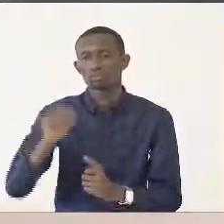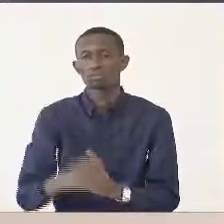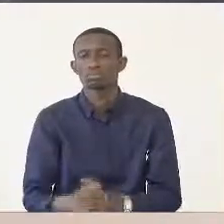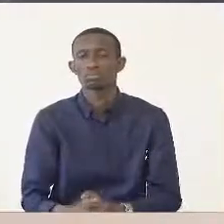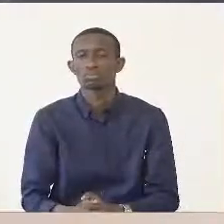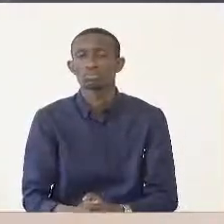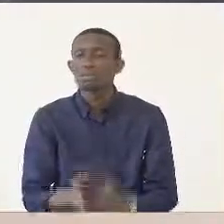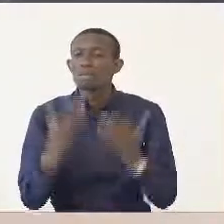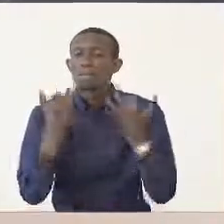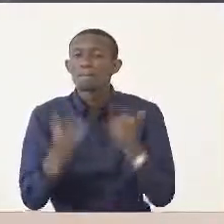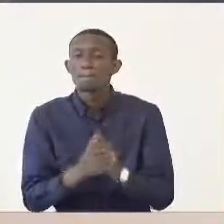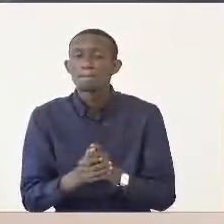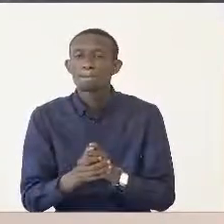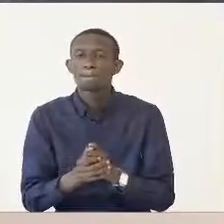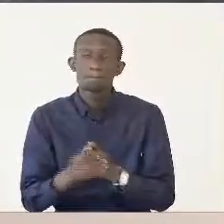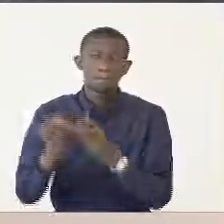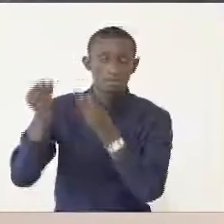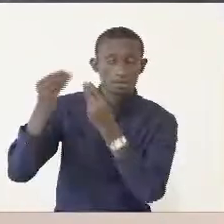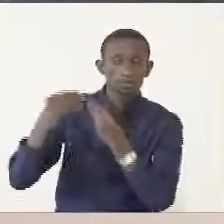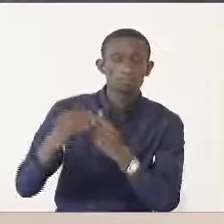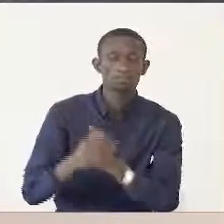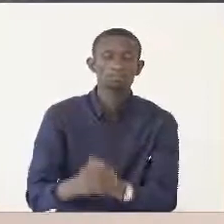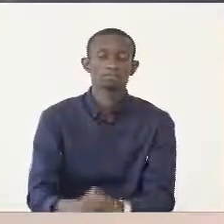now is given along